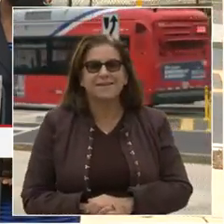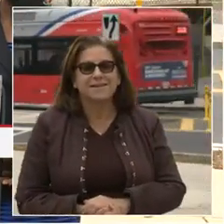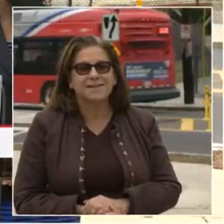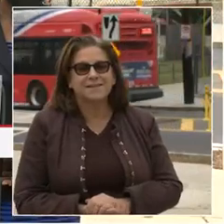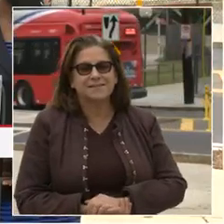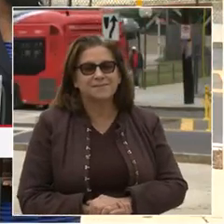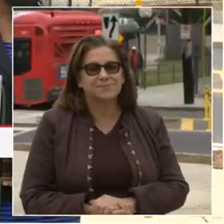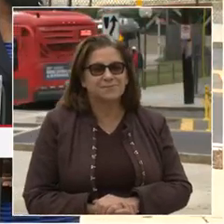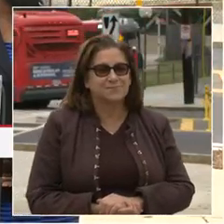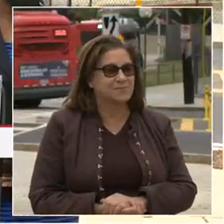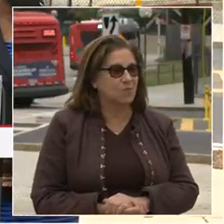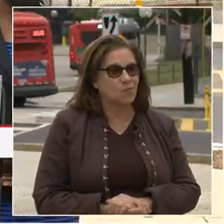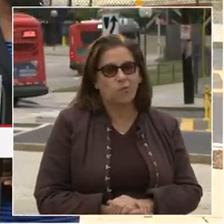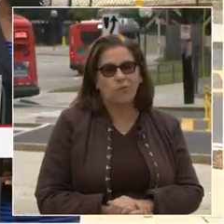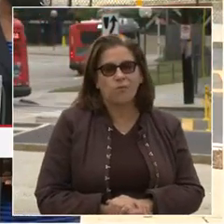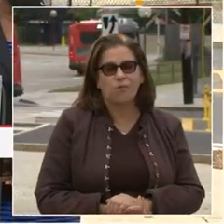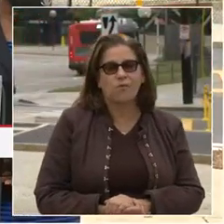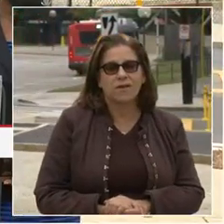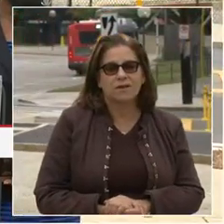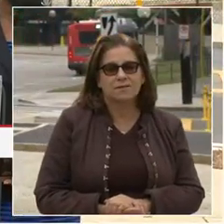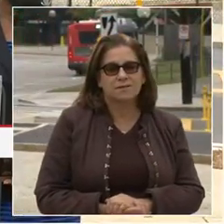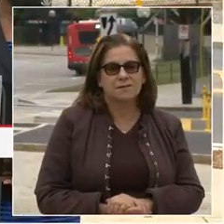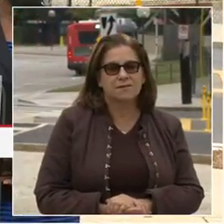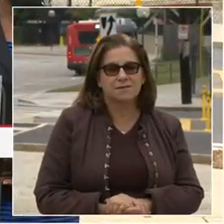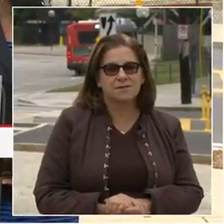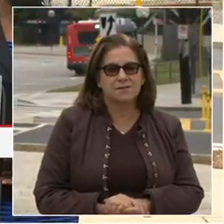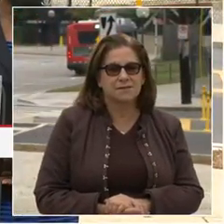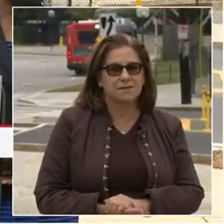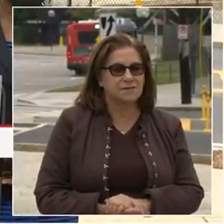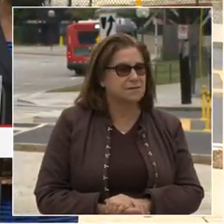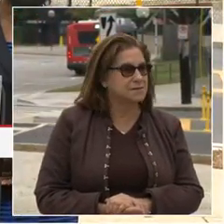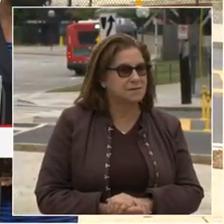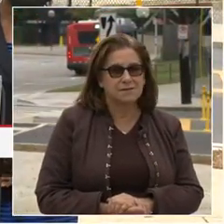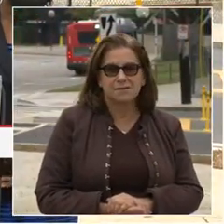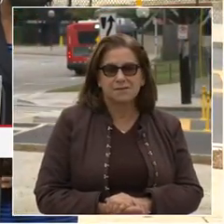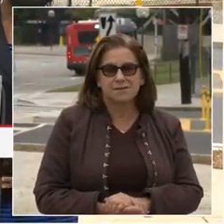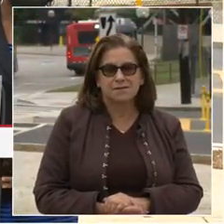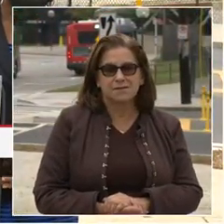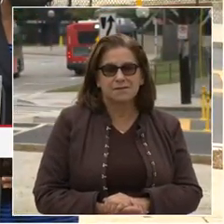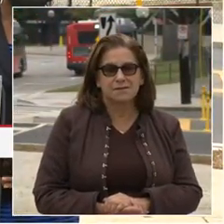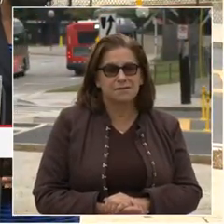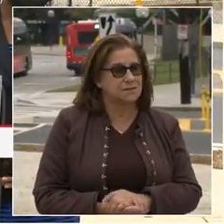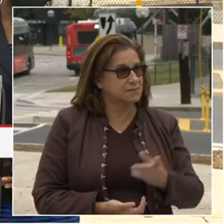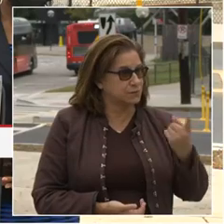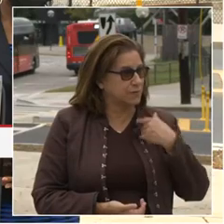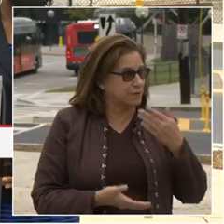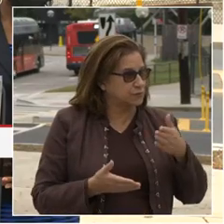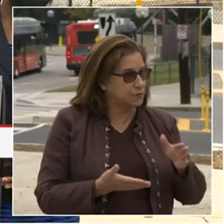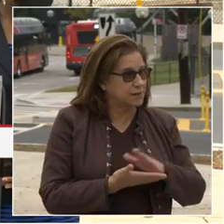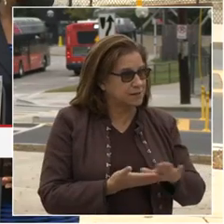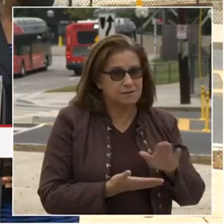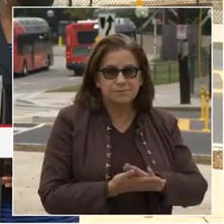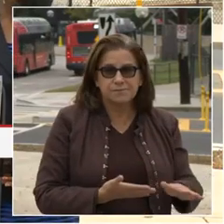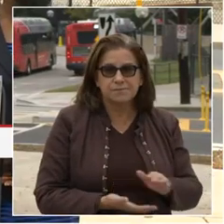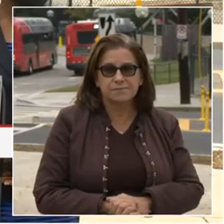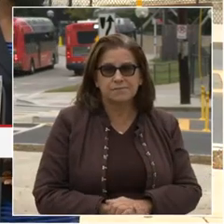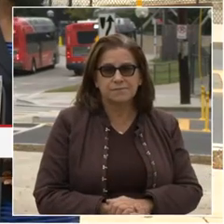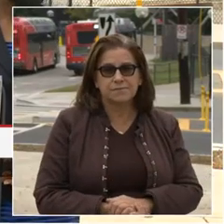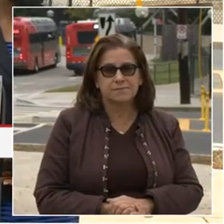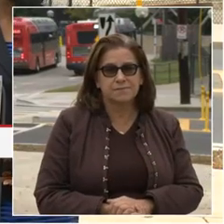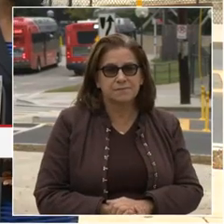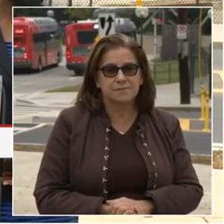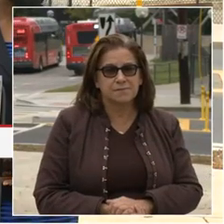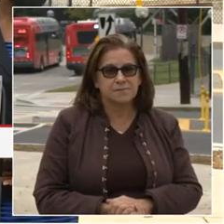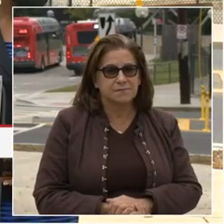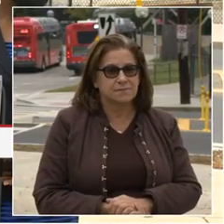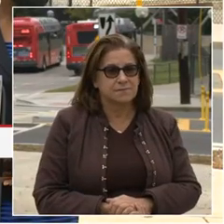regularity, consistency. We don't have a notice. Do you have street cleaning on your block? I live on Minnesota Avenue. We